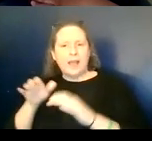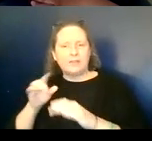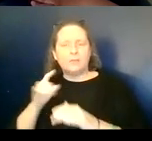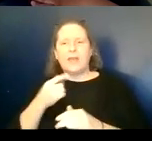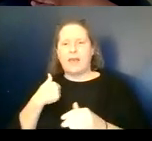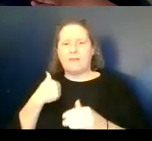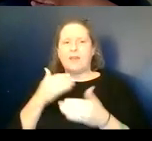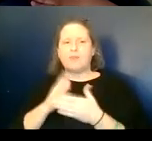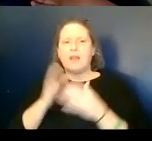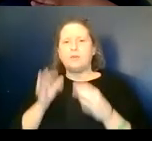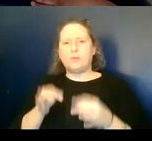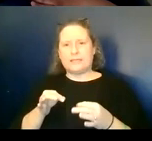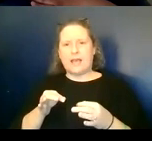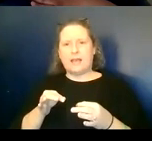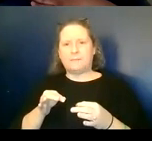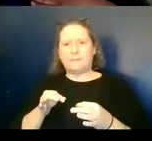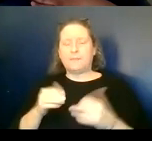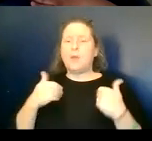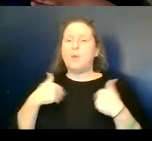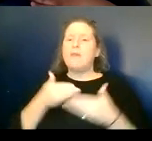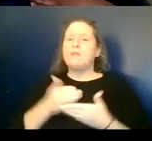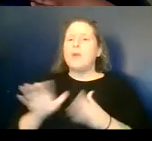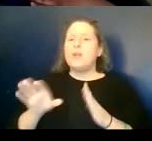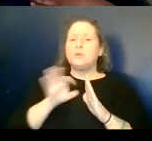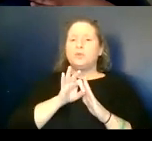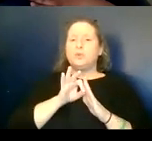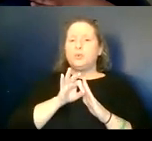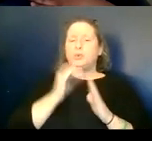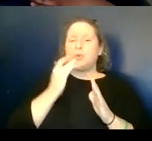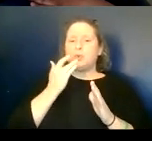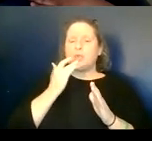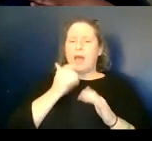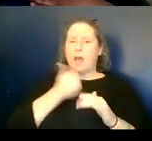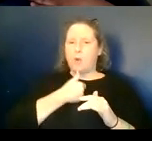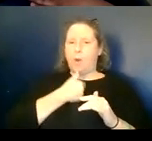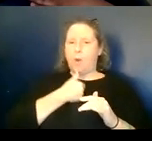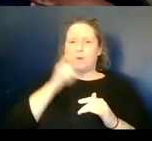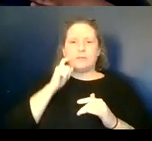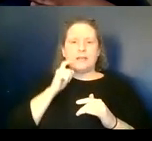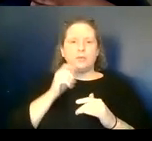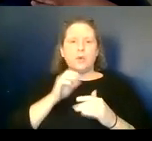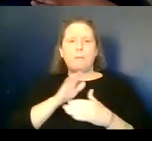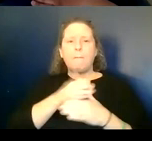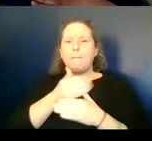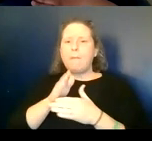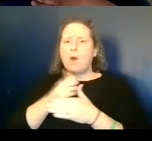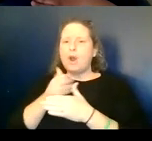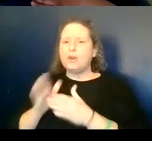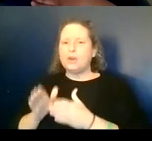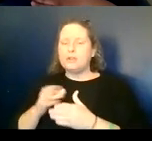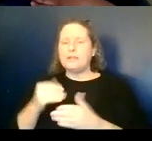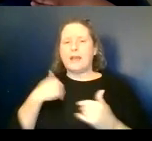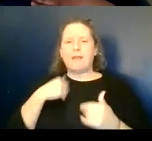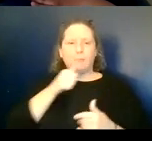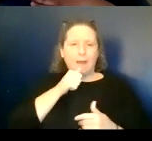We have the right to choose our own sexual partners and have privacy and dignity